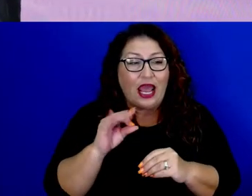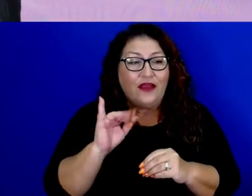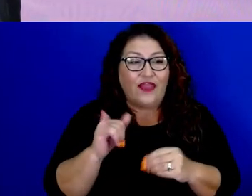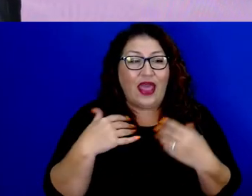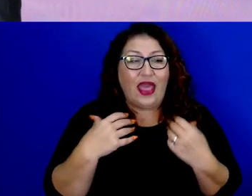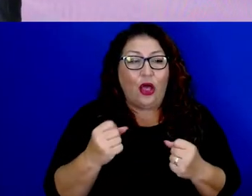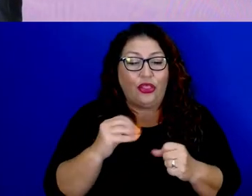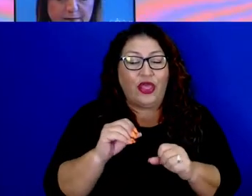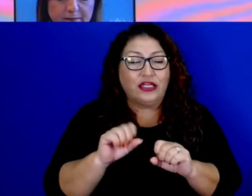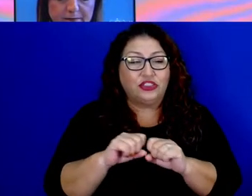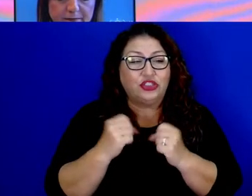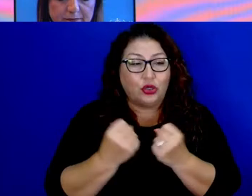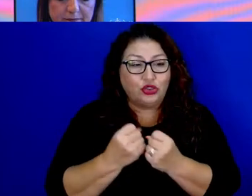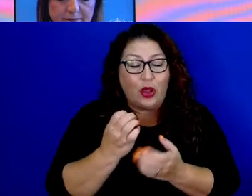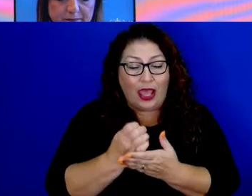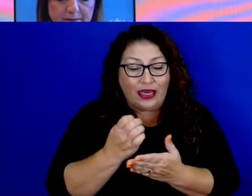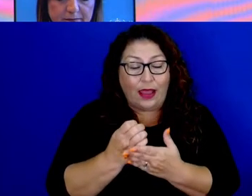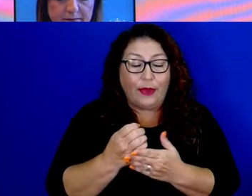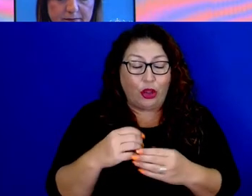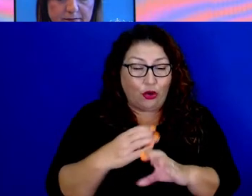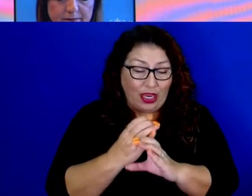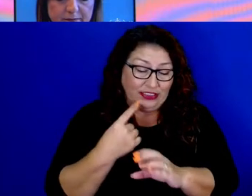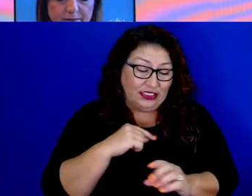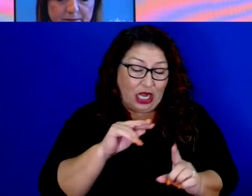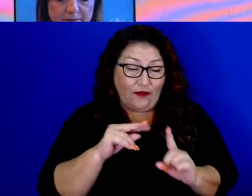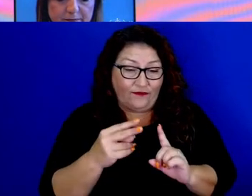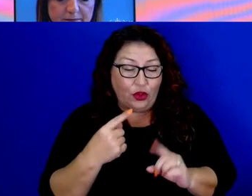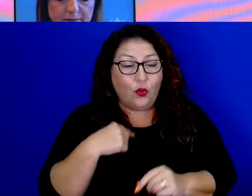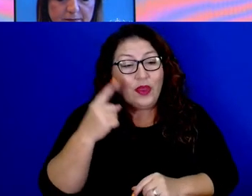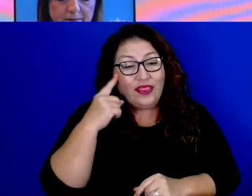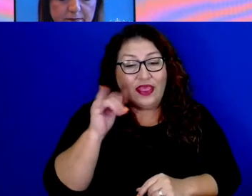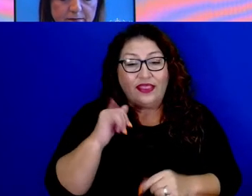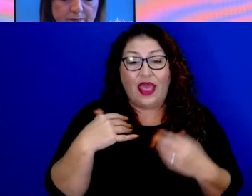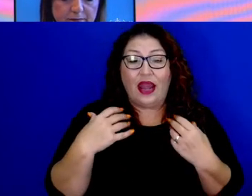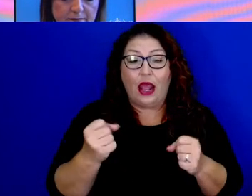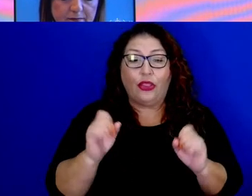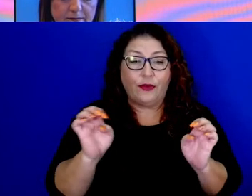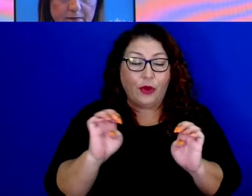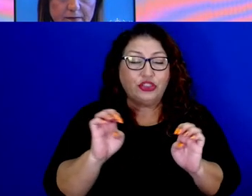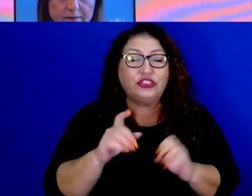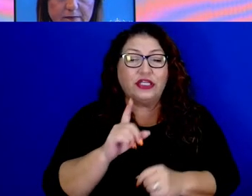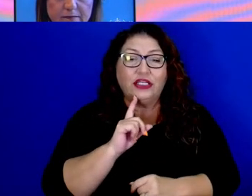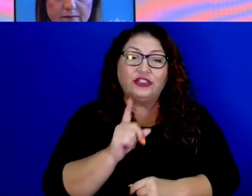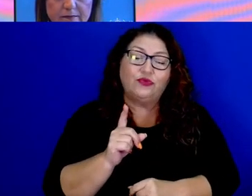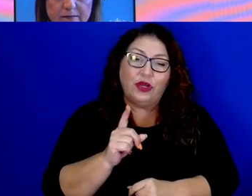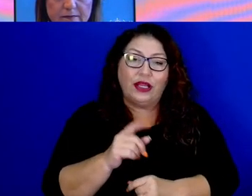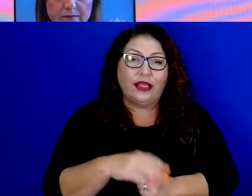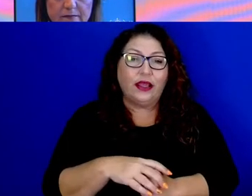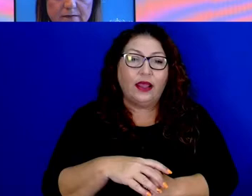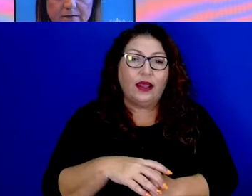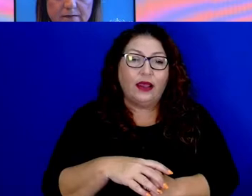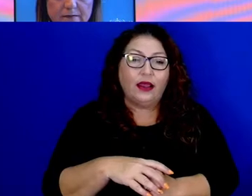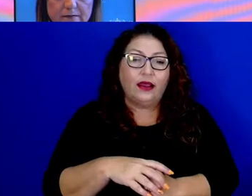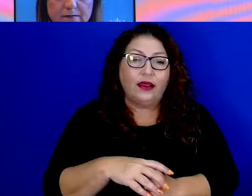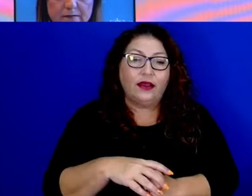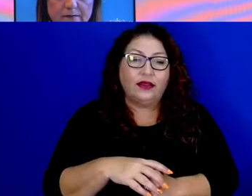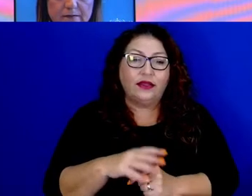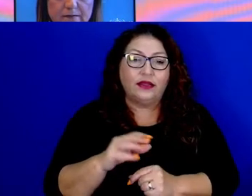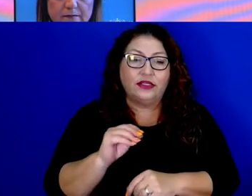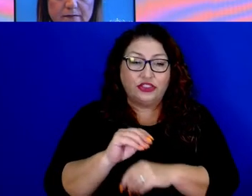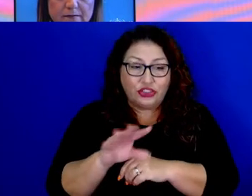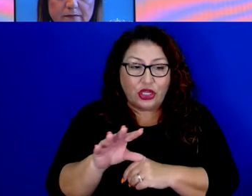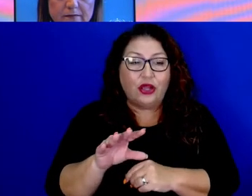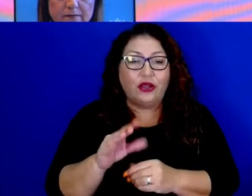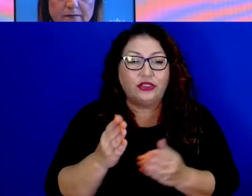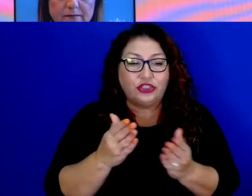view. We think that this health emergency has shown that public services, care services, as it had been